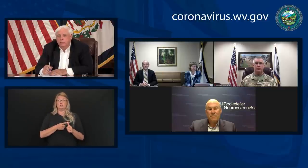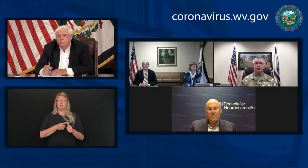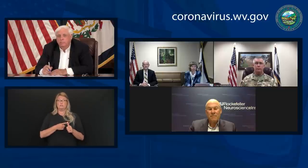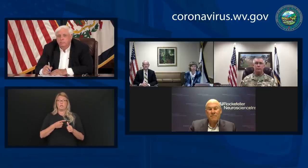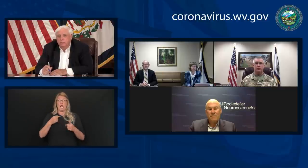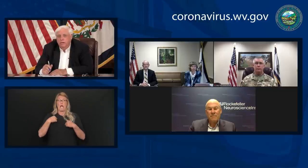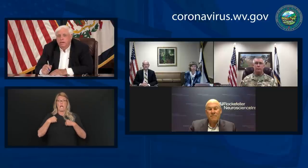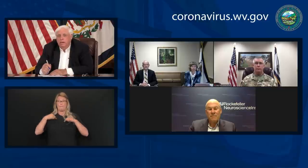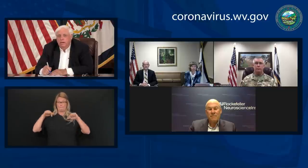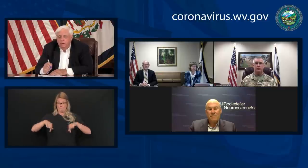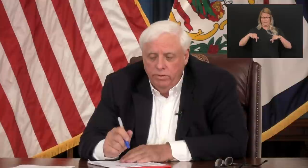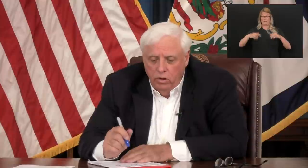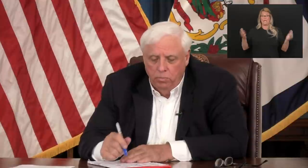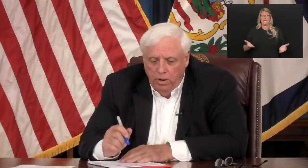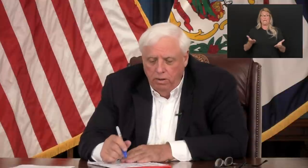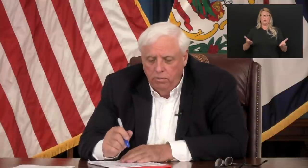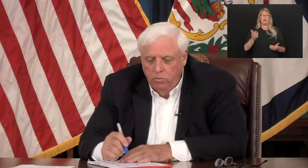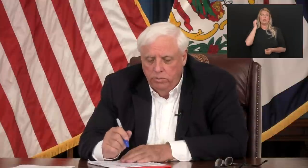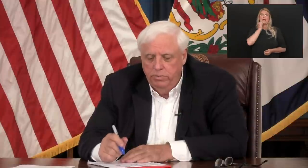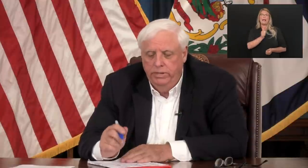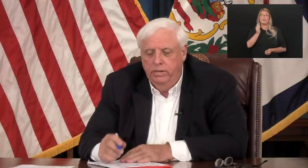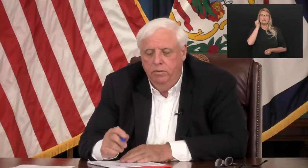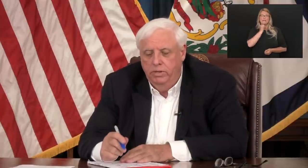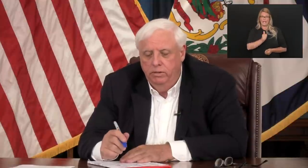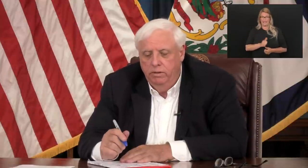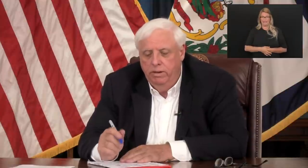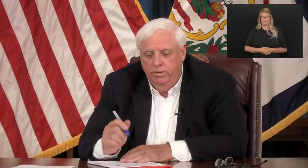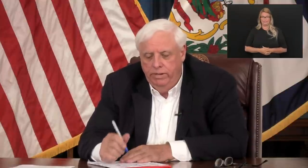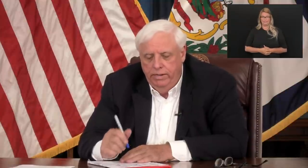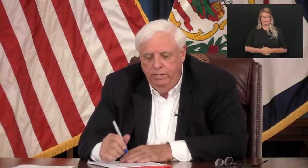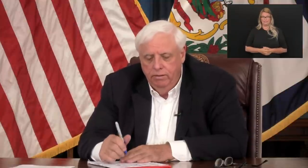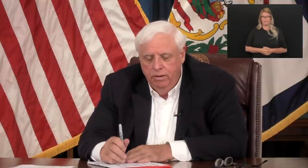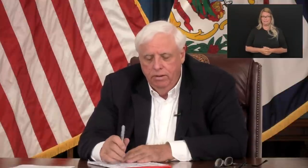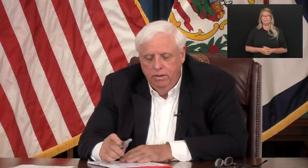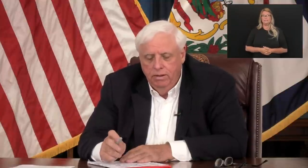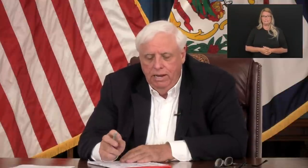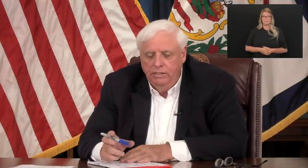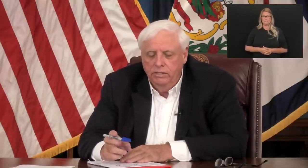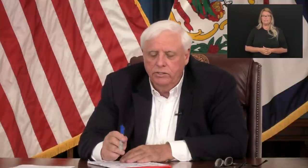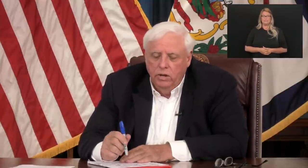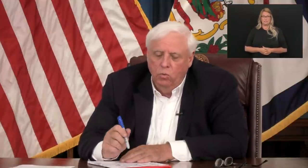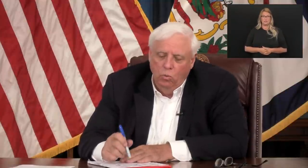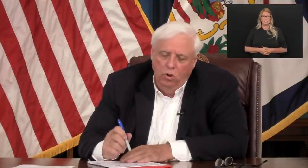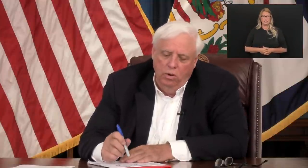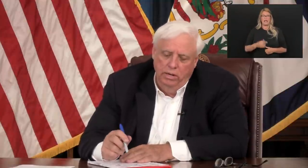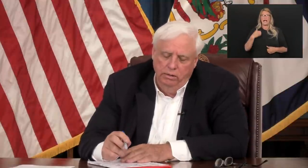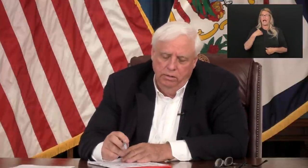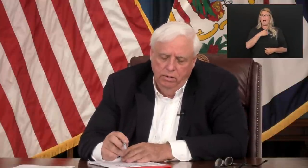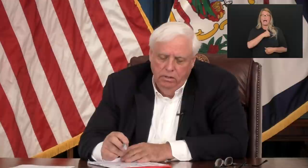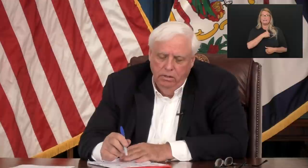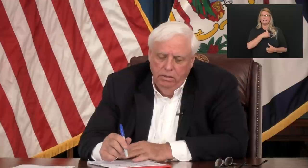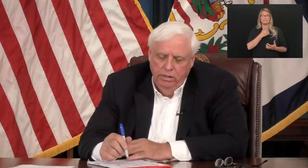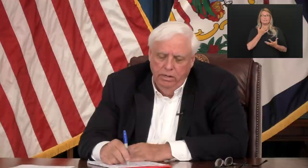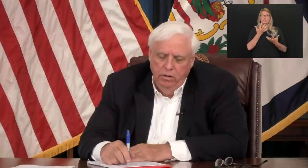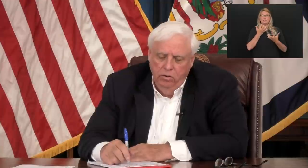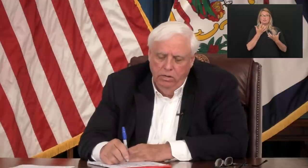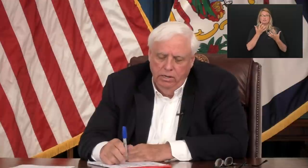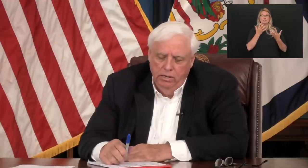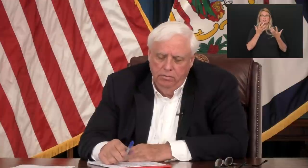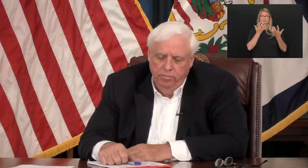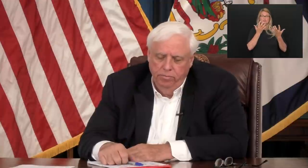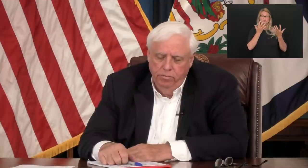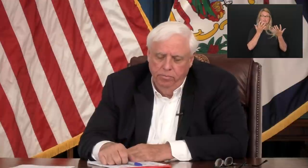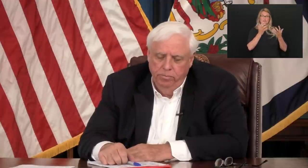day. I have no problem with me coming every day. I just don't want, you know,